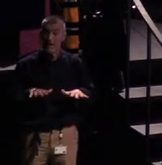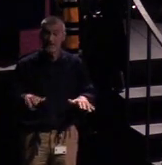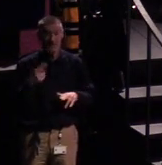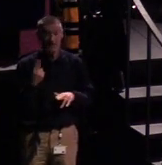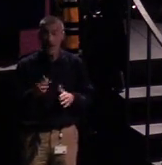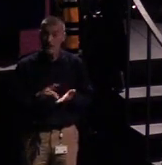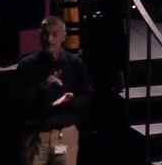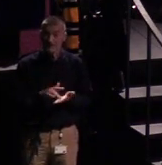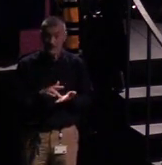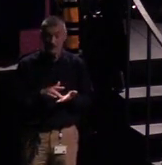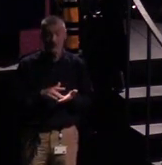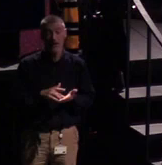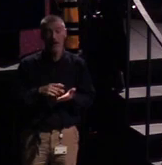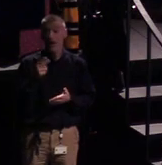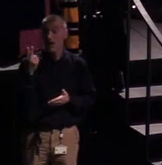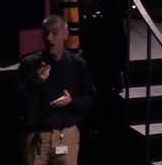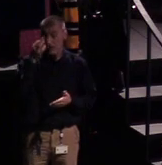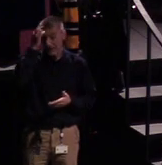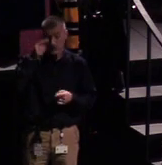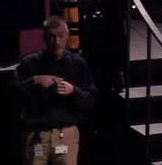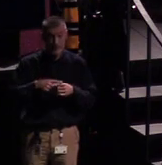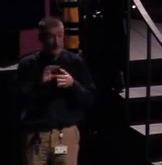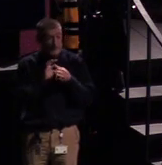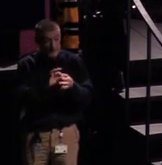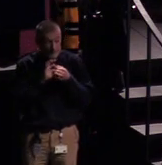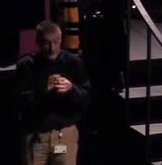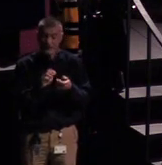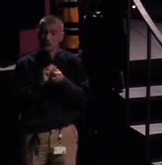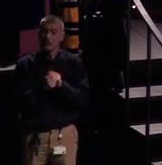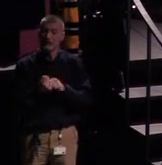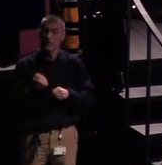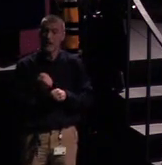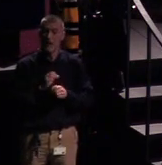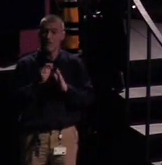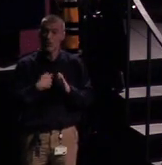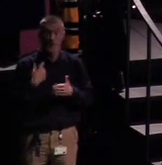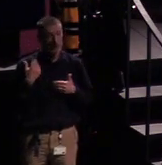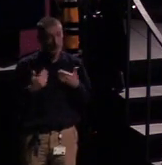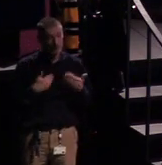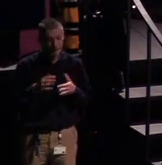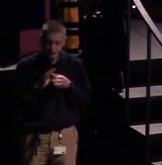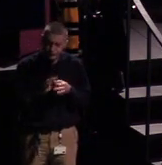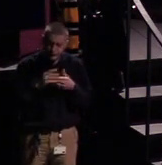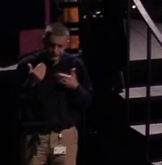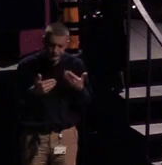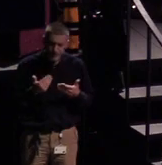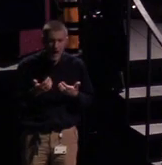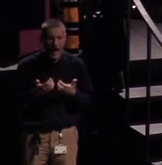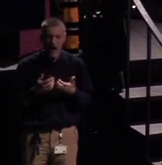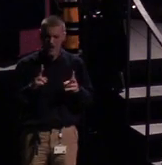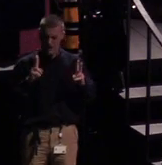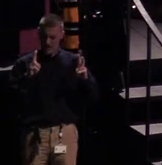on an Arts Council England changemaker projects or brisket together we've been exploring what a